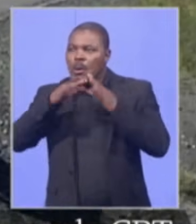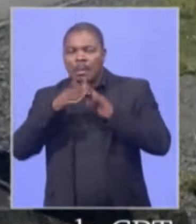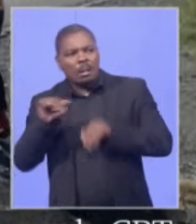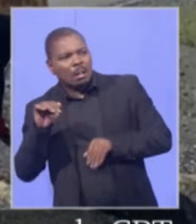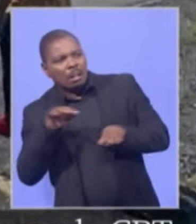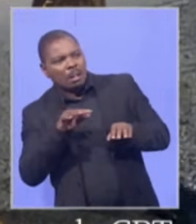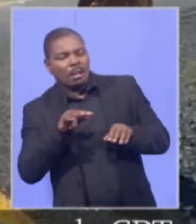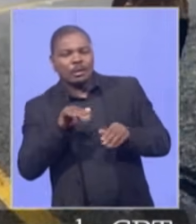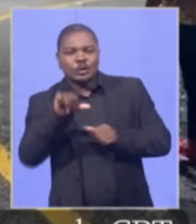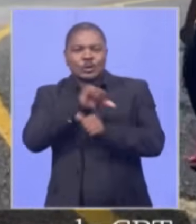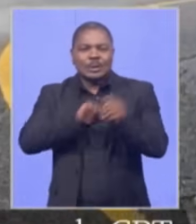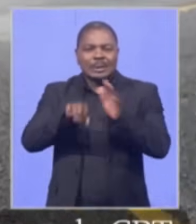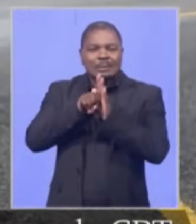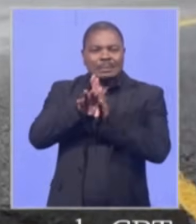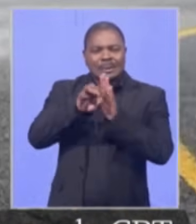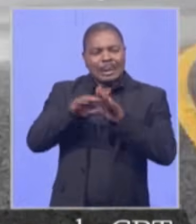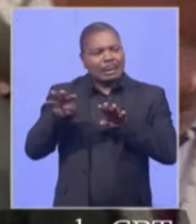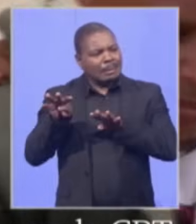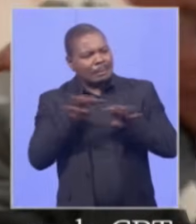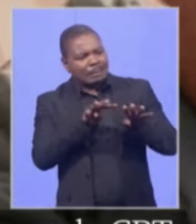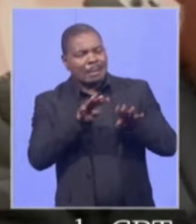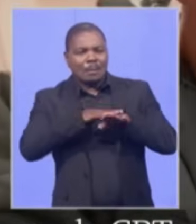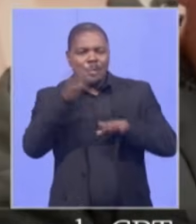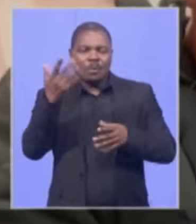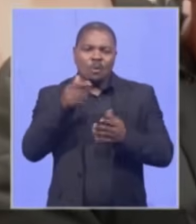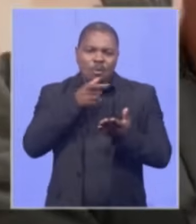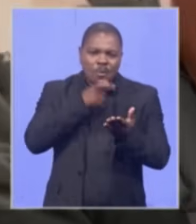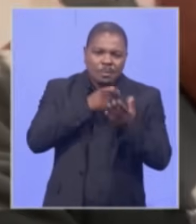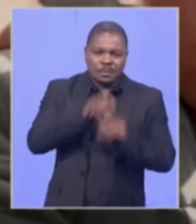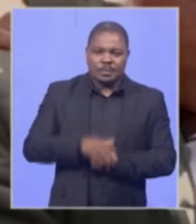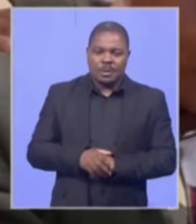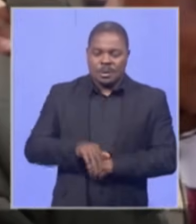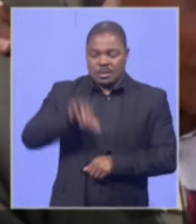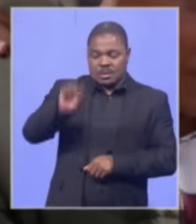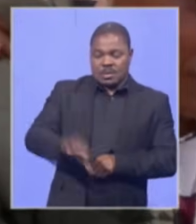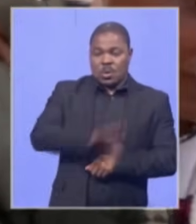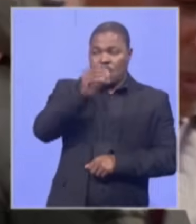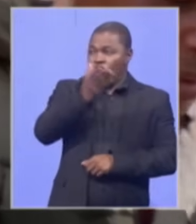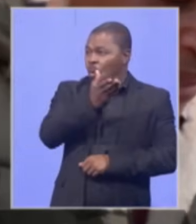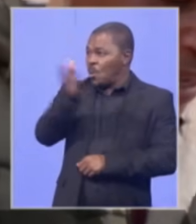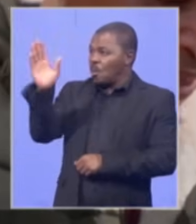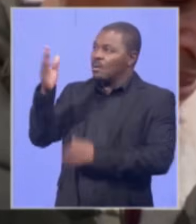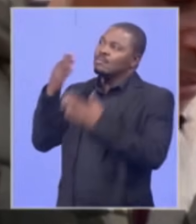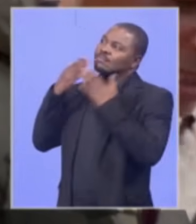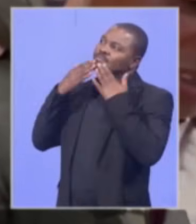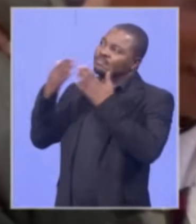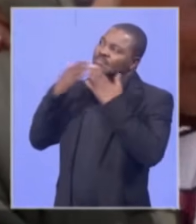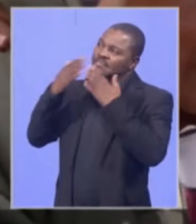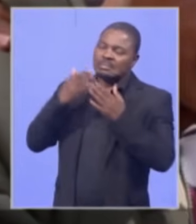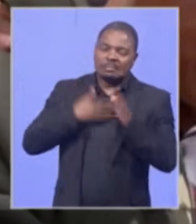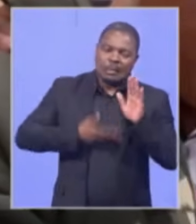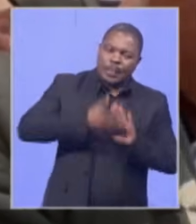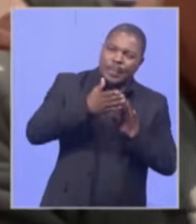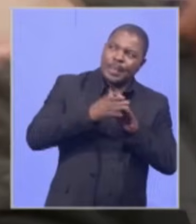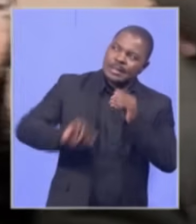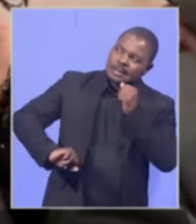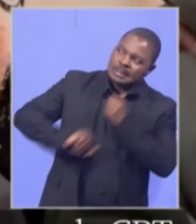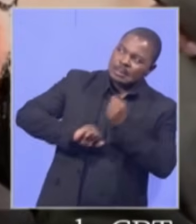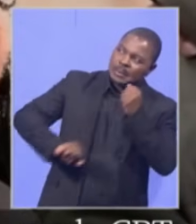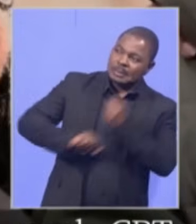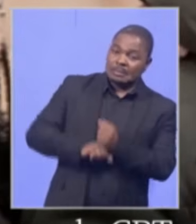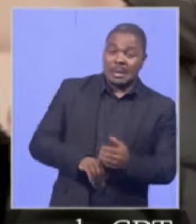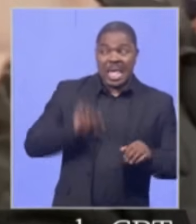go dikgokaganyo tša leago. Ke leboga South Africa ka go fela support gore ba re fele yona mo ditseleng ntle le support a